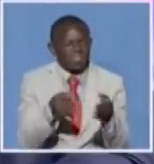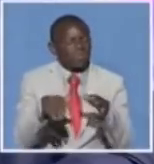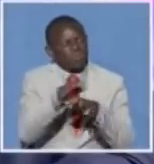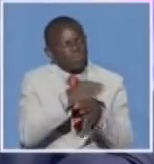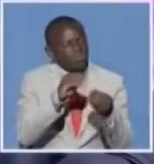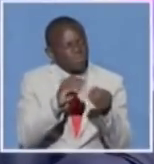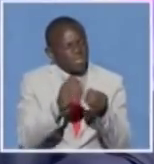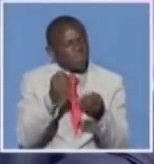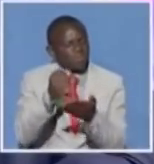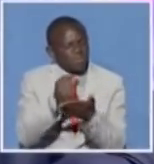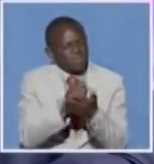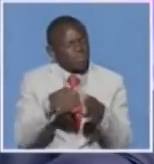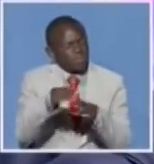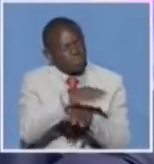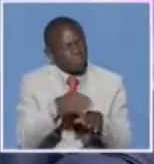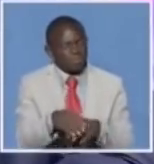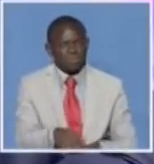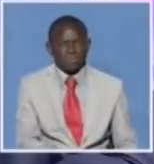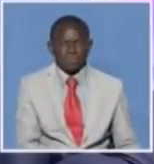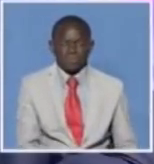Grevasio, that's an interesting